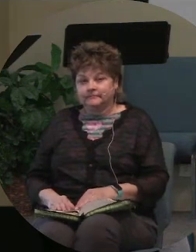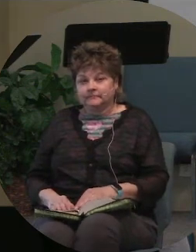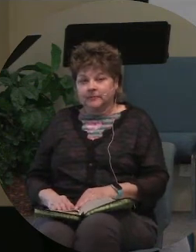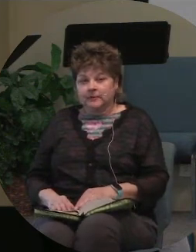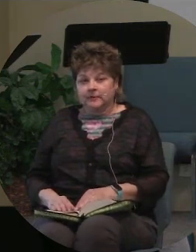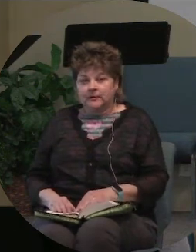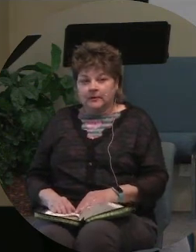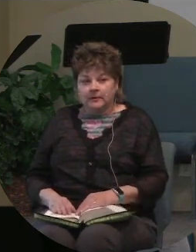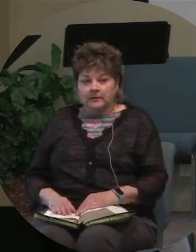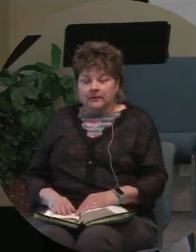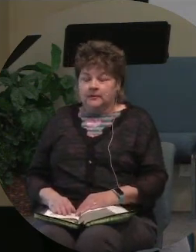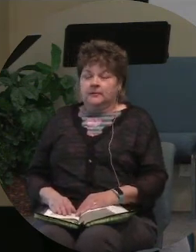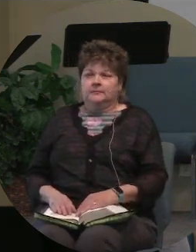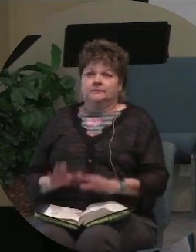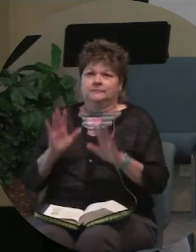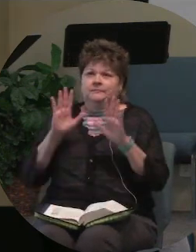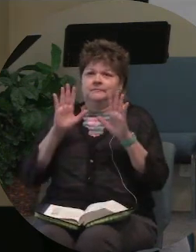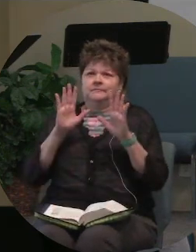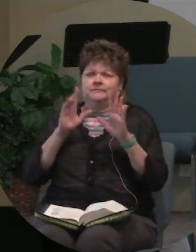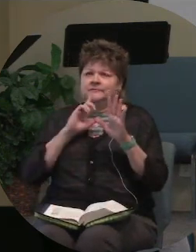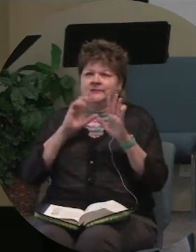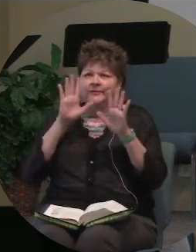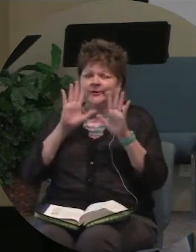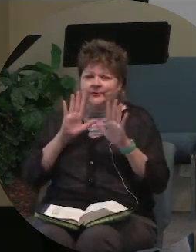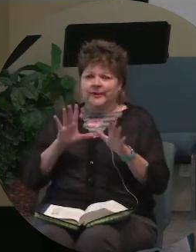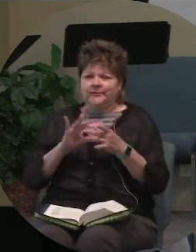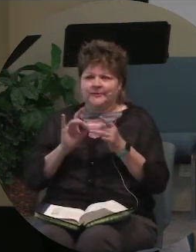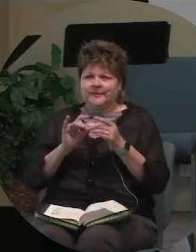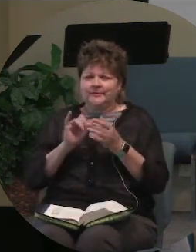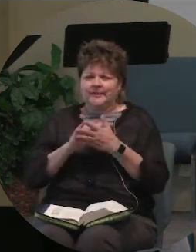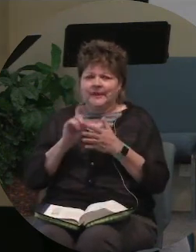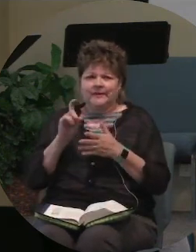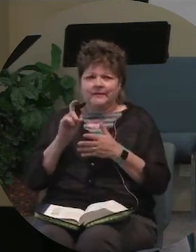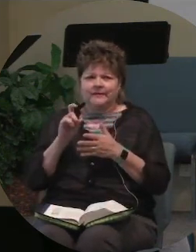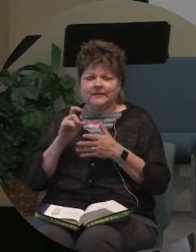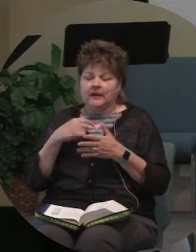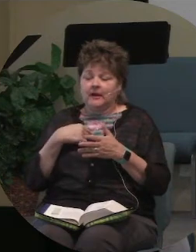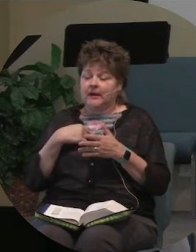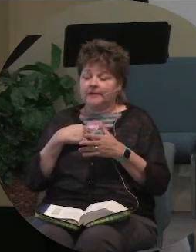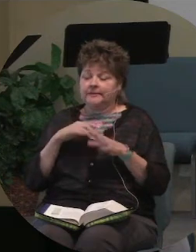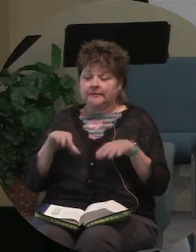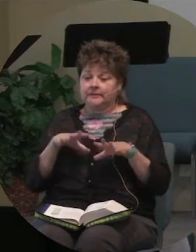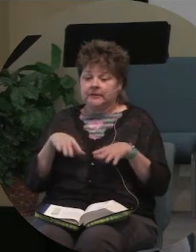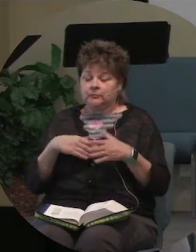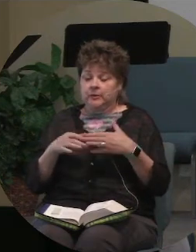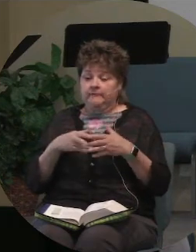Is there a greater statement than that? I just did what I could do